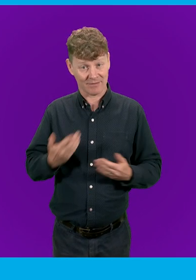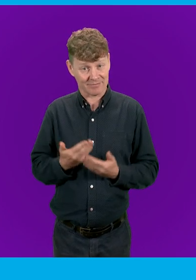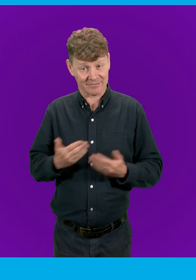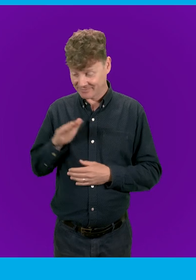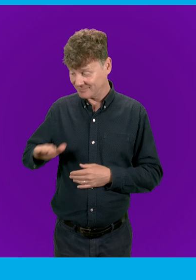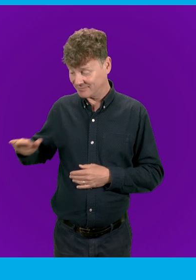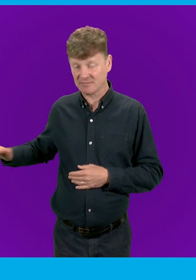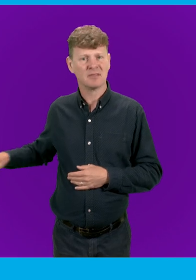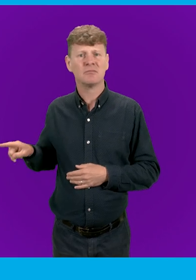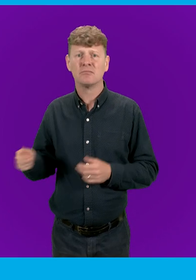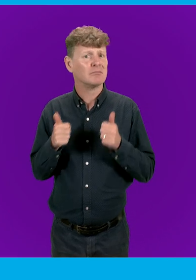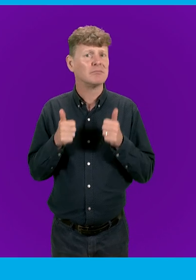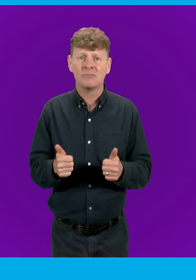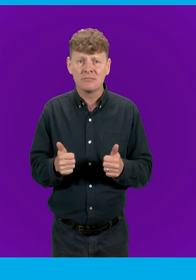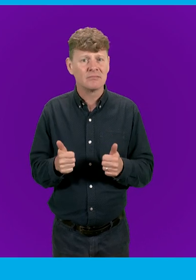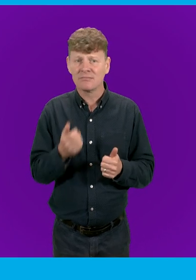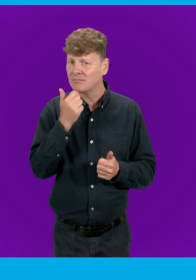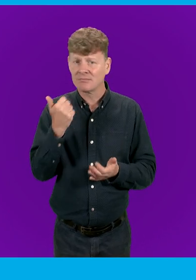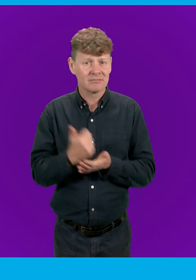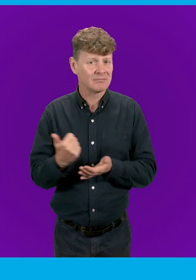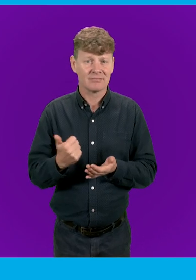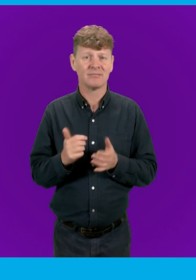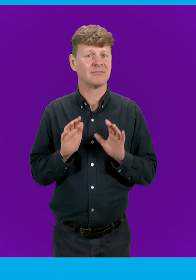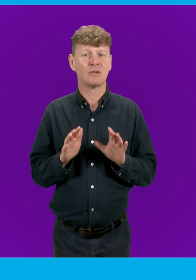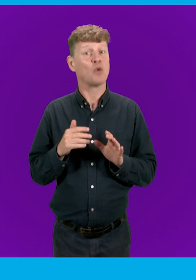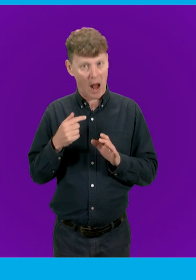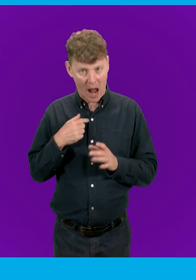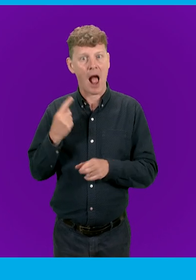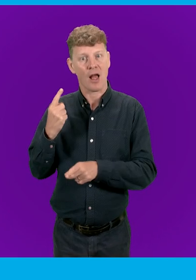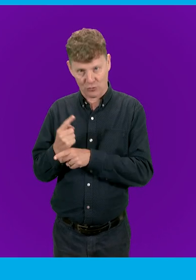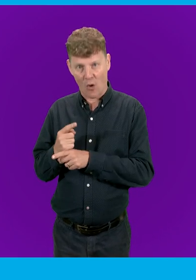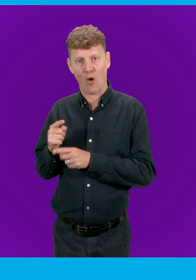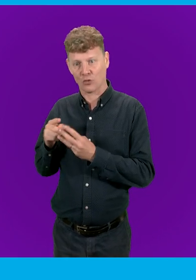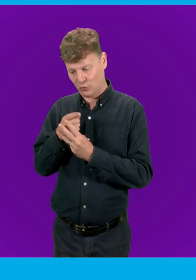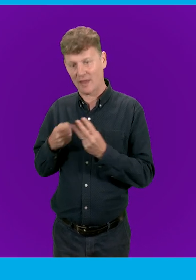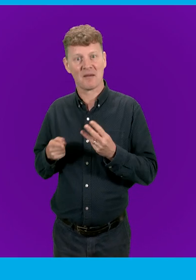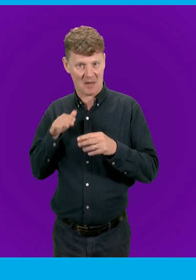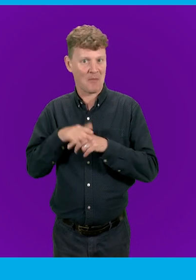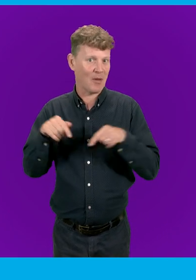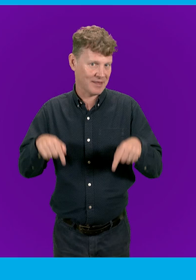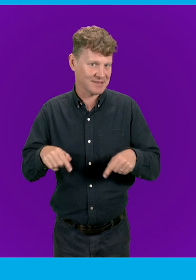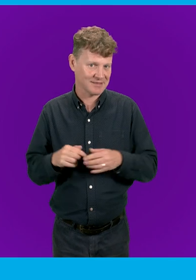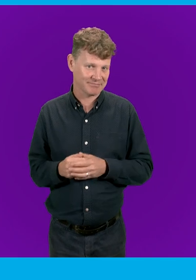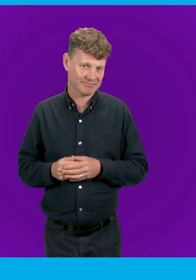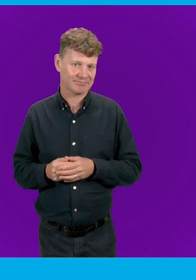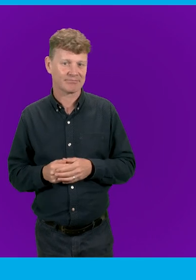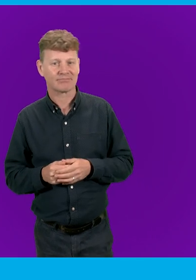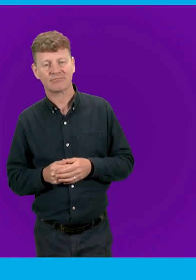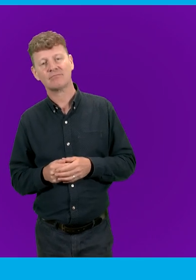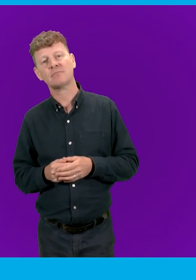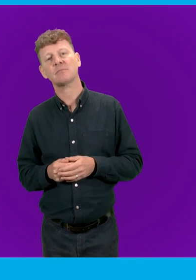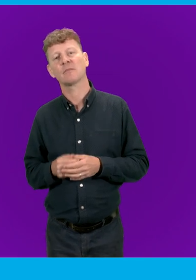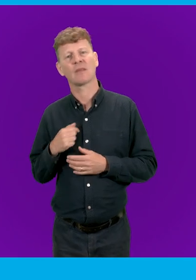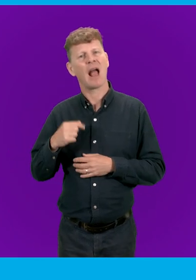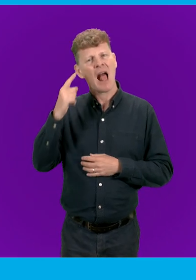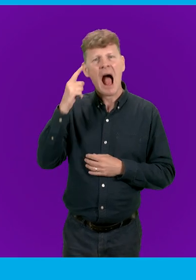and they're absolutely fantastic. And I do talk to them about it because I think they